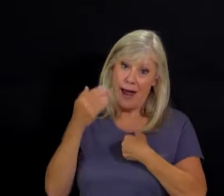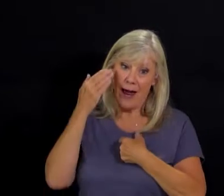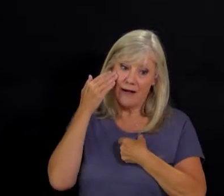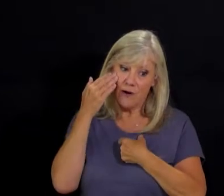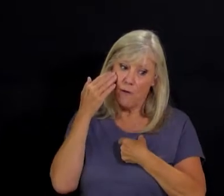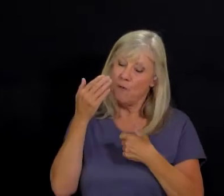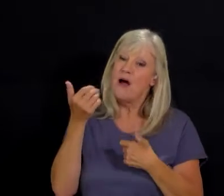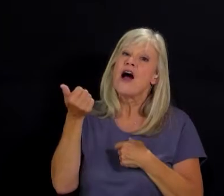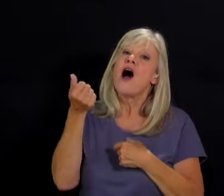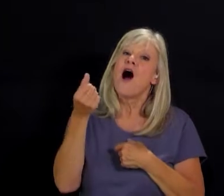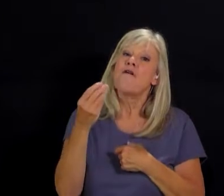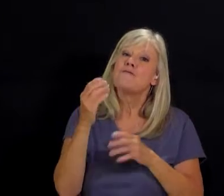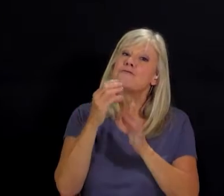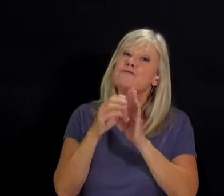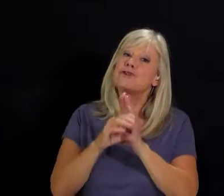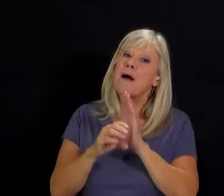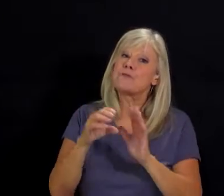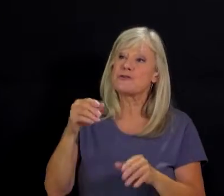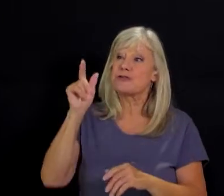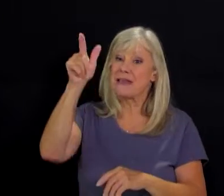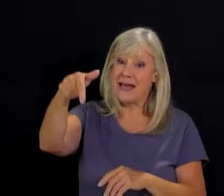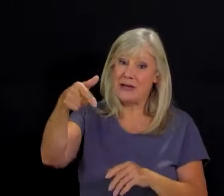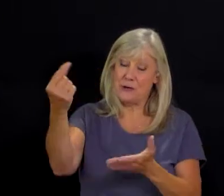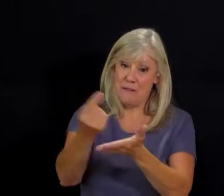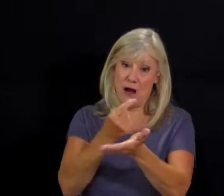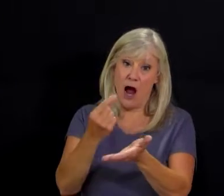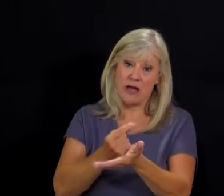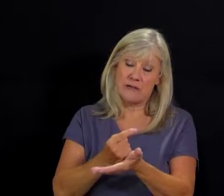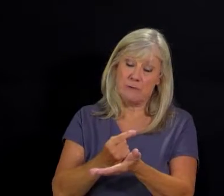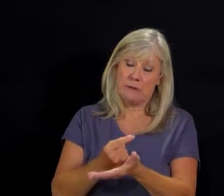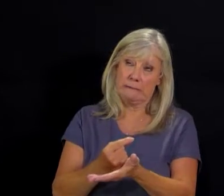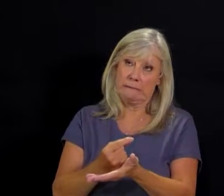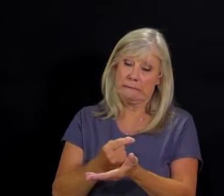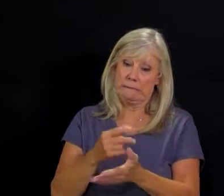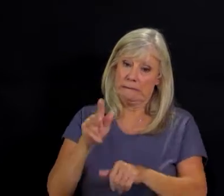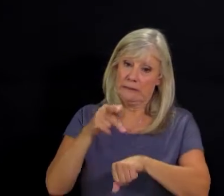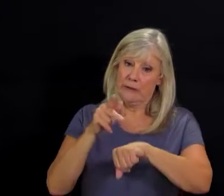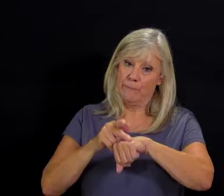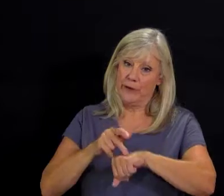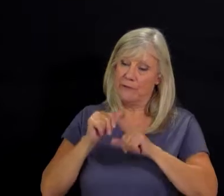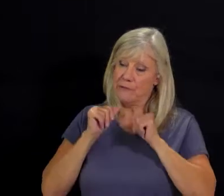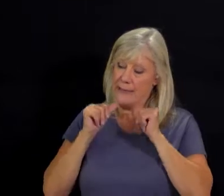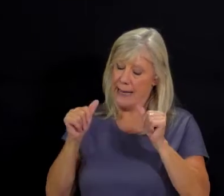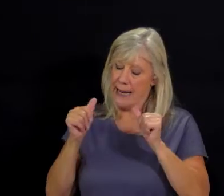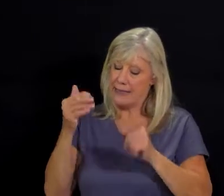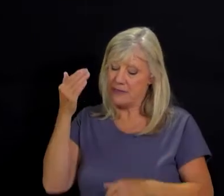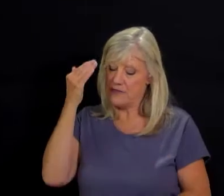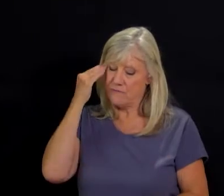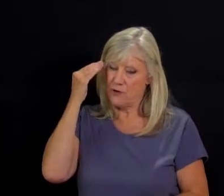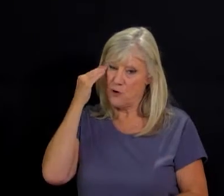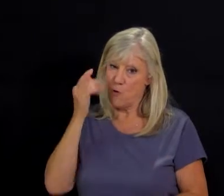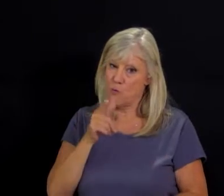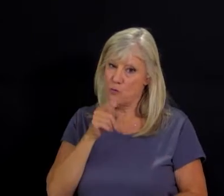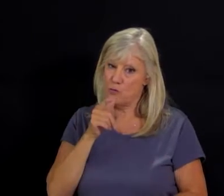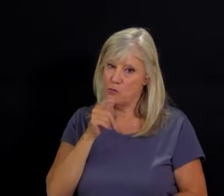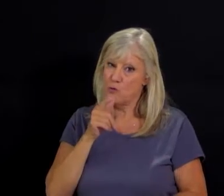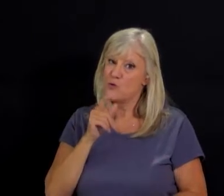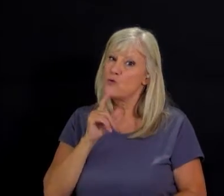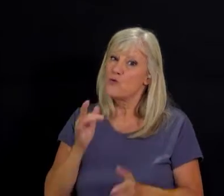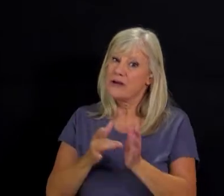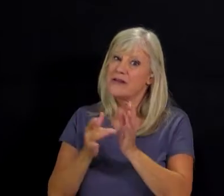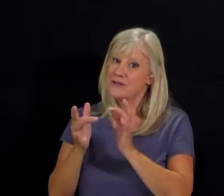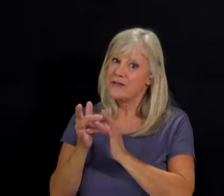few chapters later in the gospel story, he will deny that he even knows who Jesus